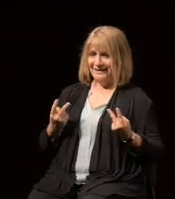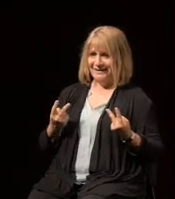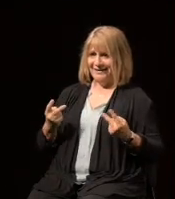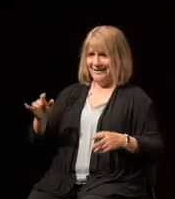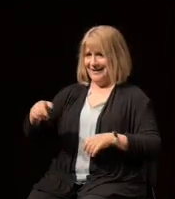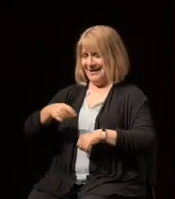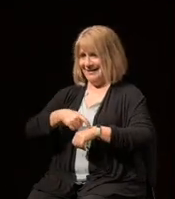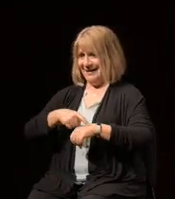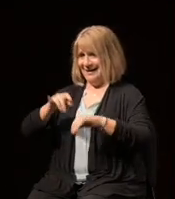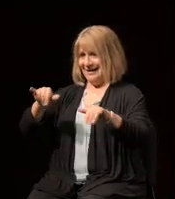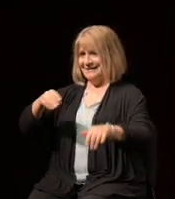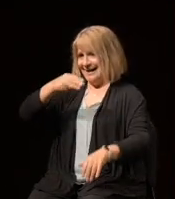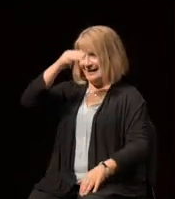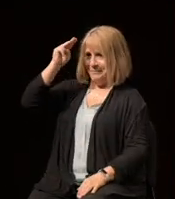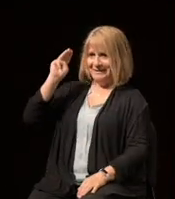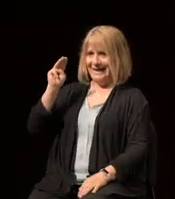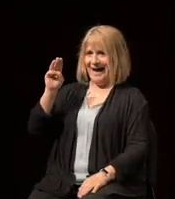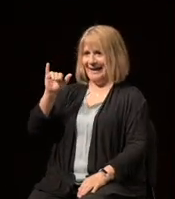I stayed at the Madonna Inn,